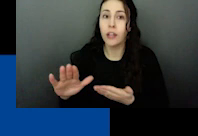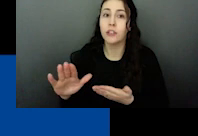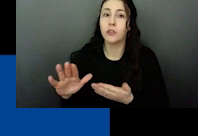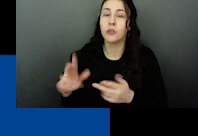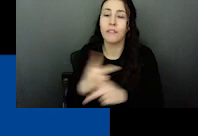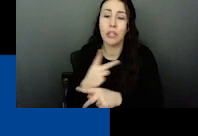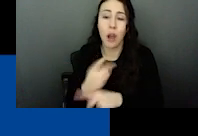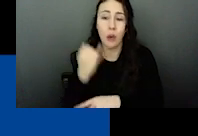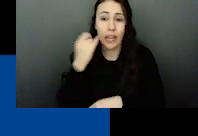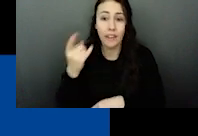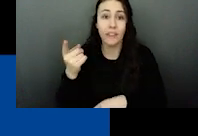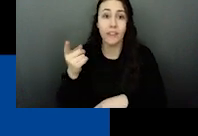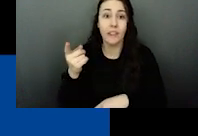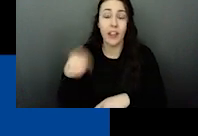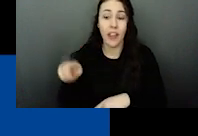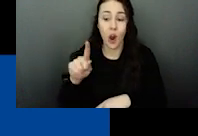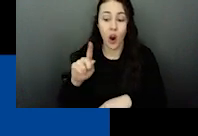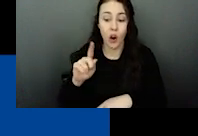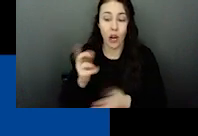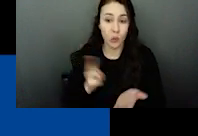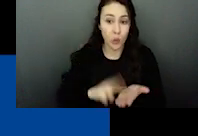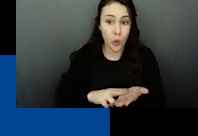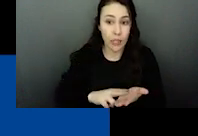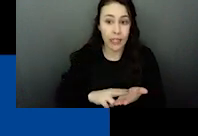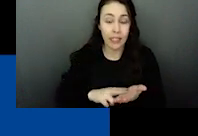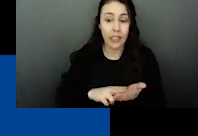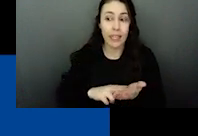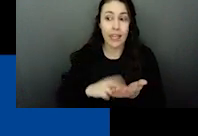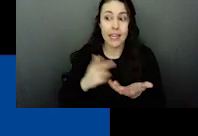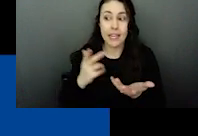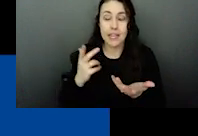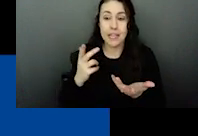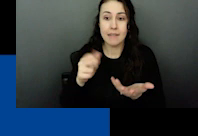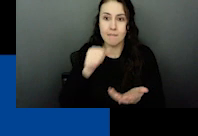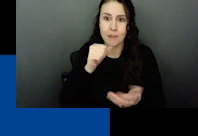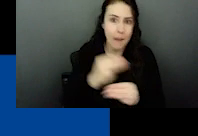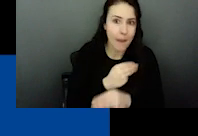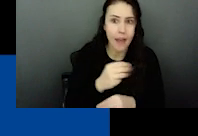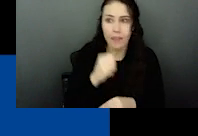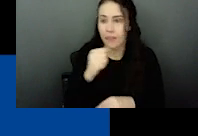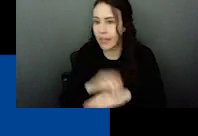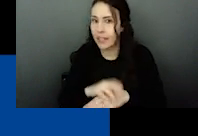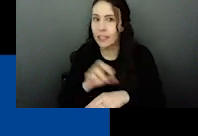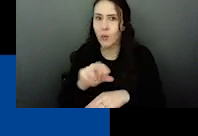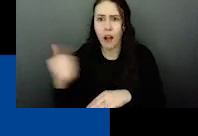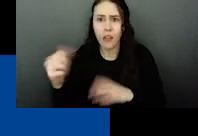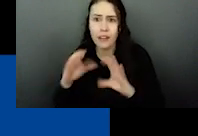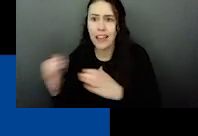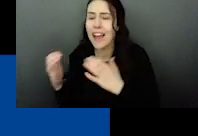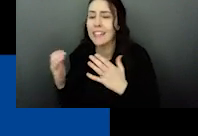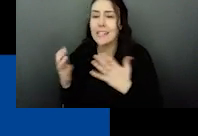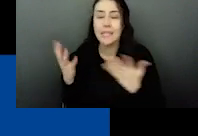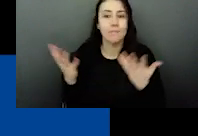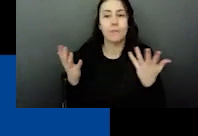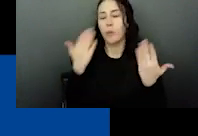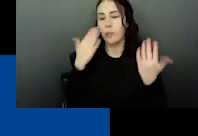enrolling in, you know, other disciplines but not math and English? Or are they walking away from our colleges altogether? It's hard to say because that data is not kept or collected